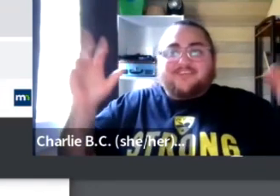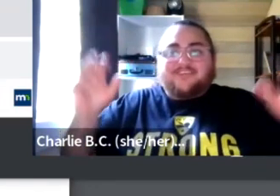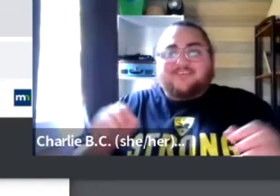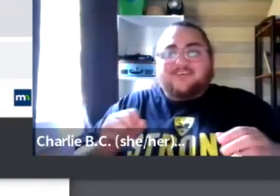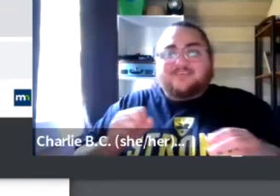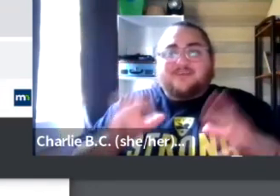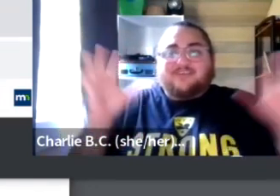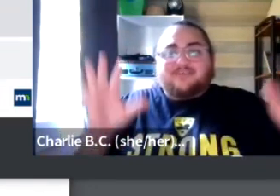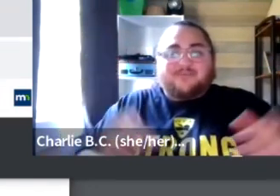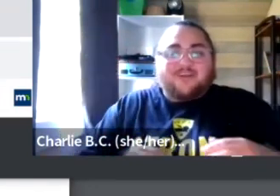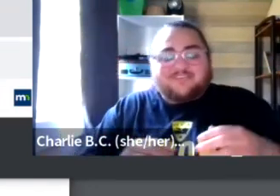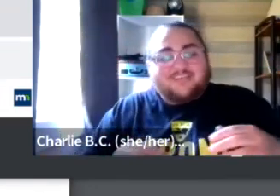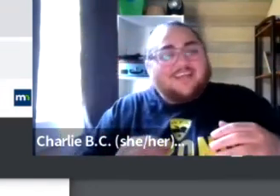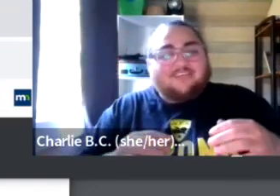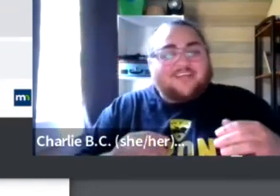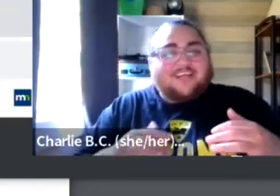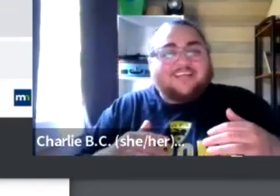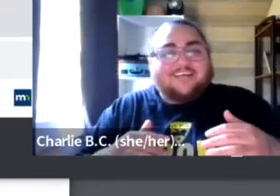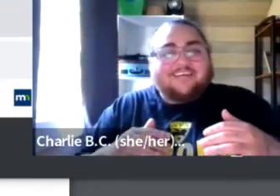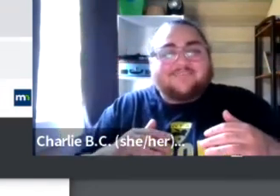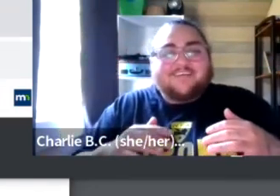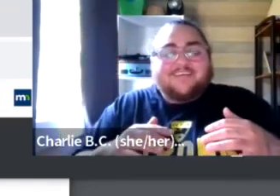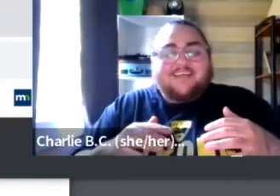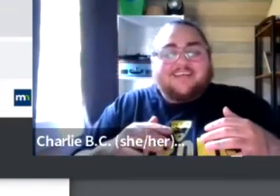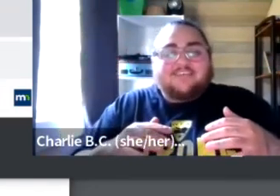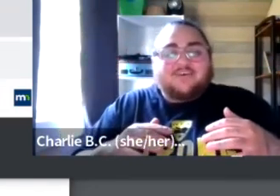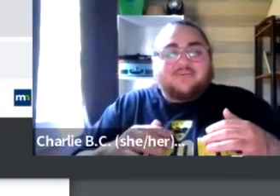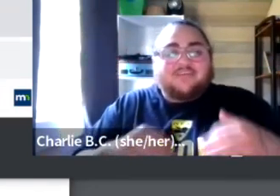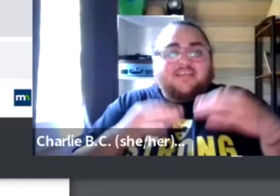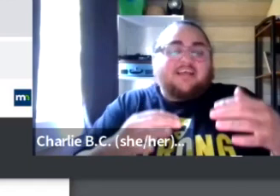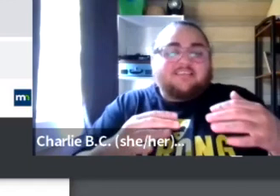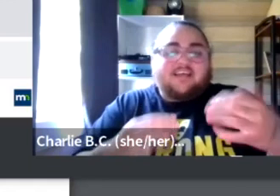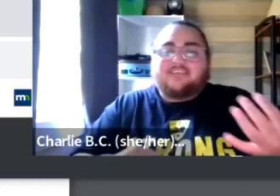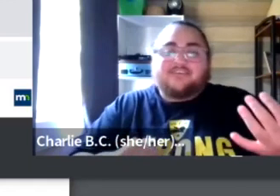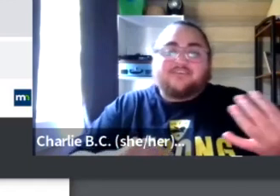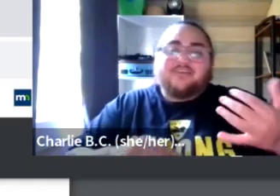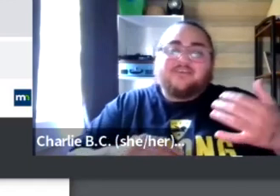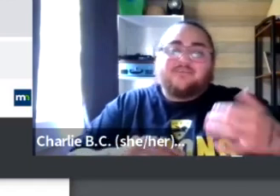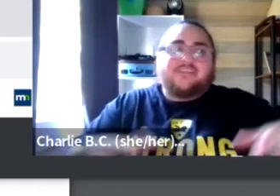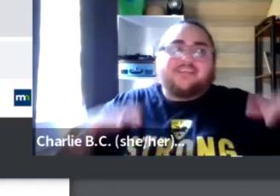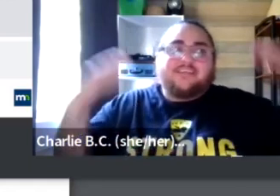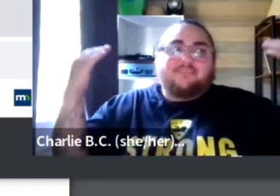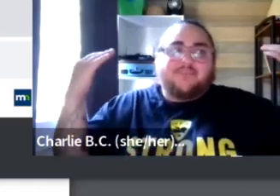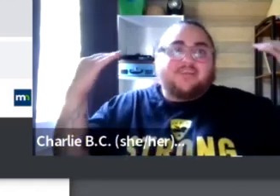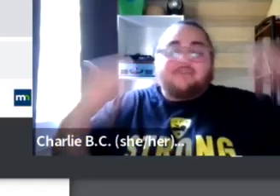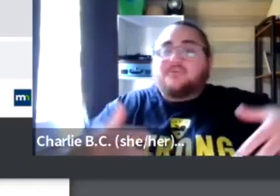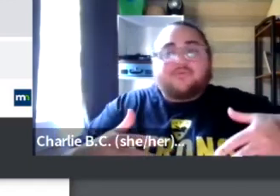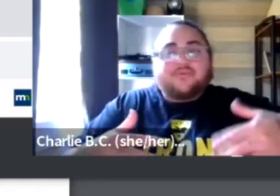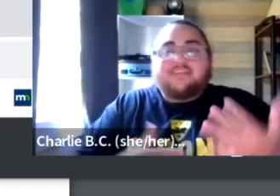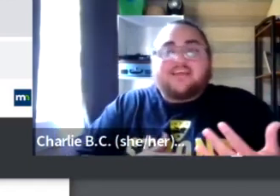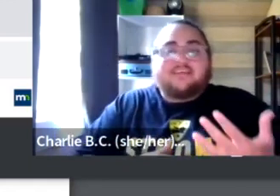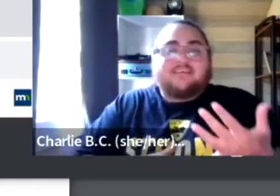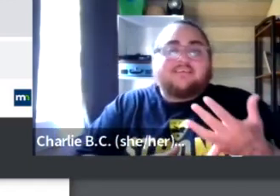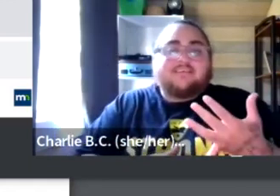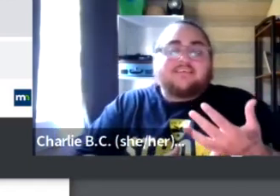kind of spouts out from our house every day. And so the kid has to either really be